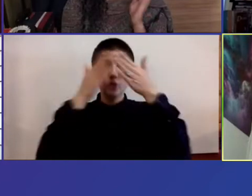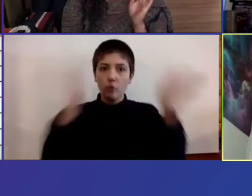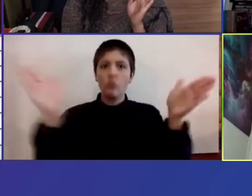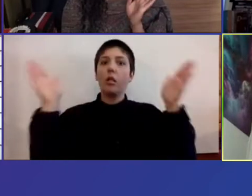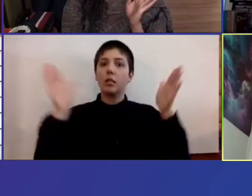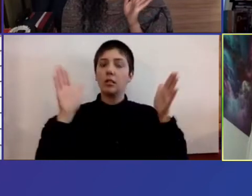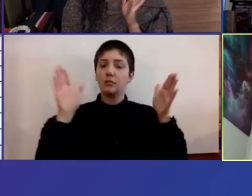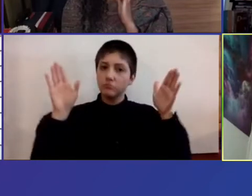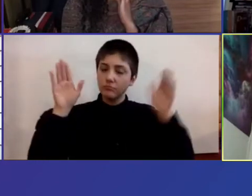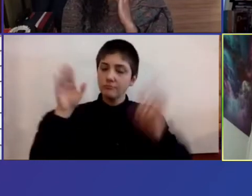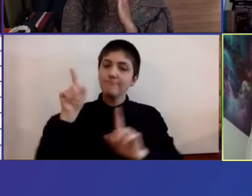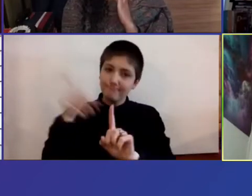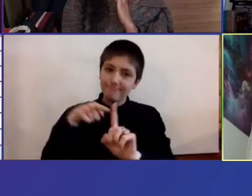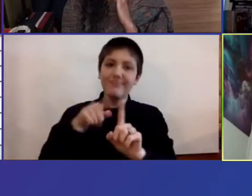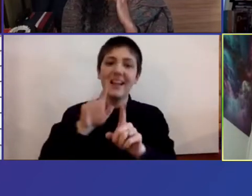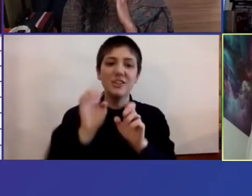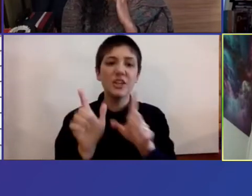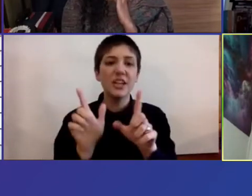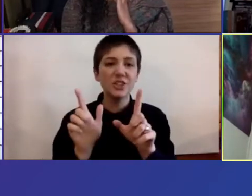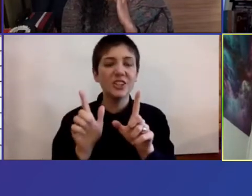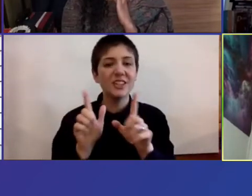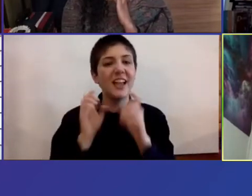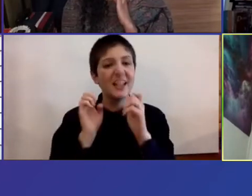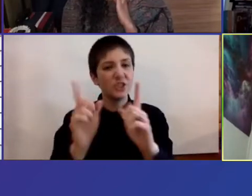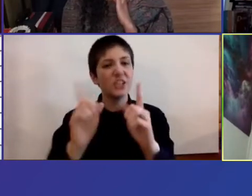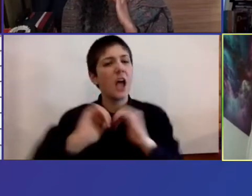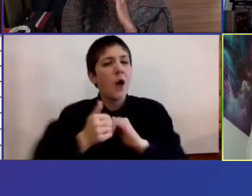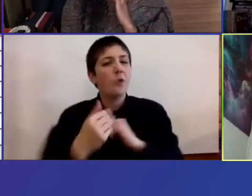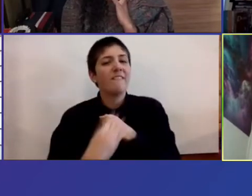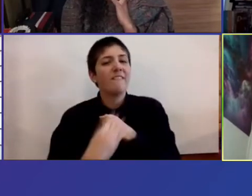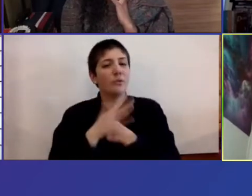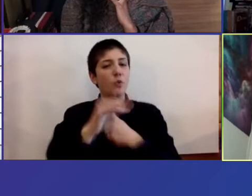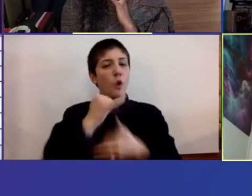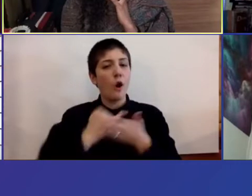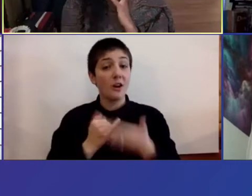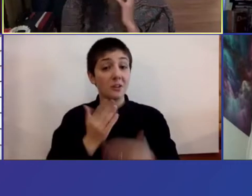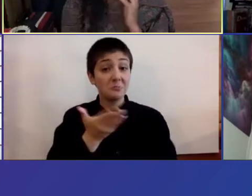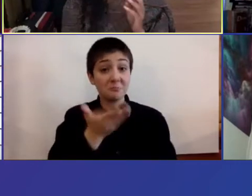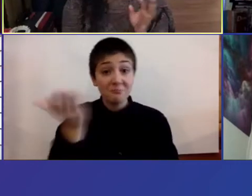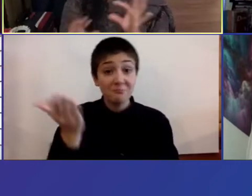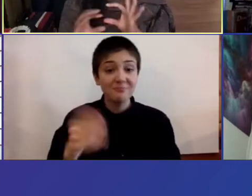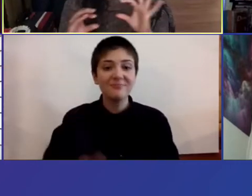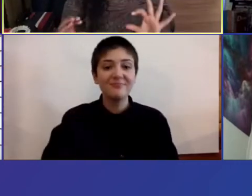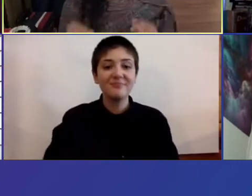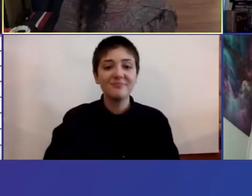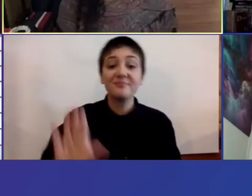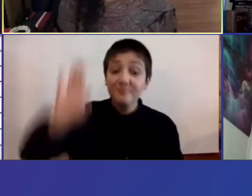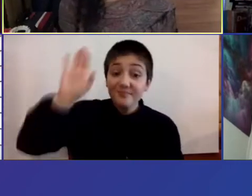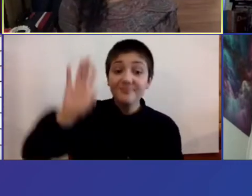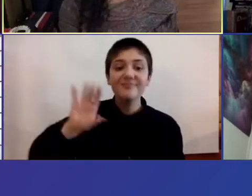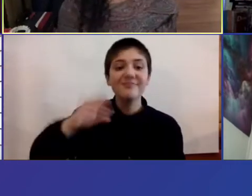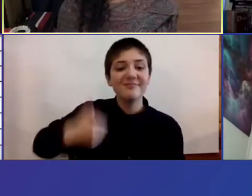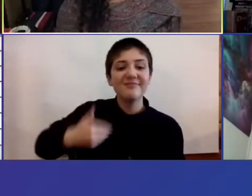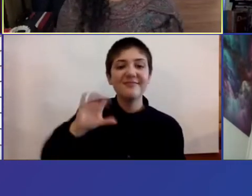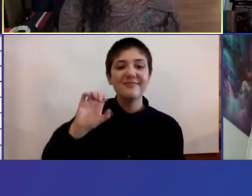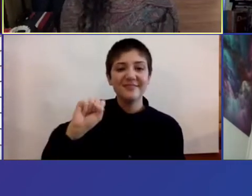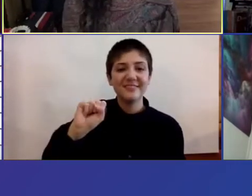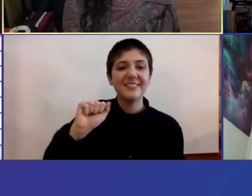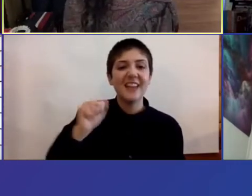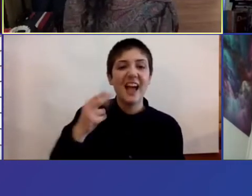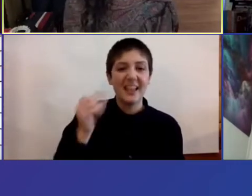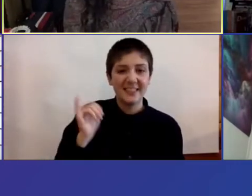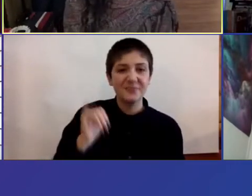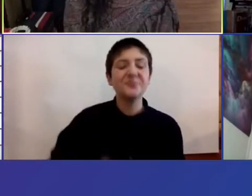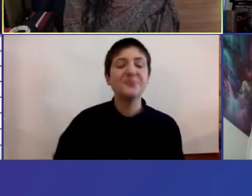education and its centrality to your art form? Yes, Sahi. And just a short sort of thing. I think